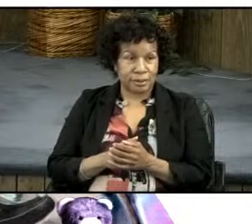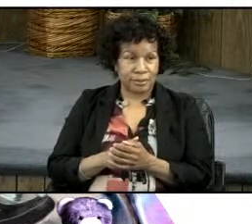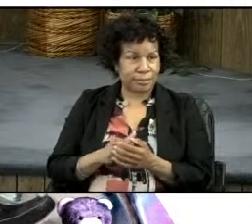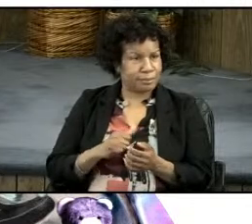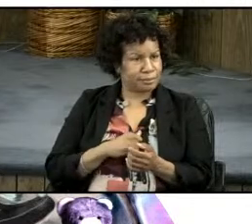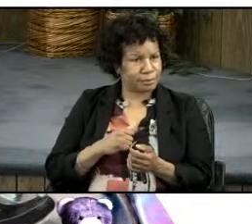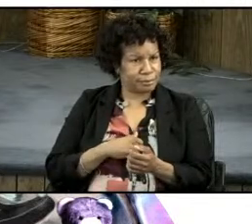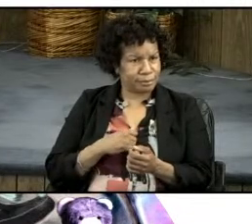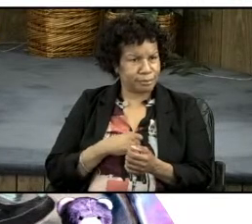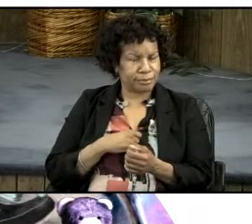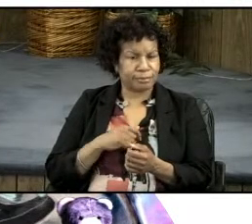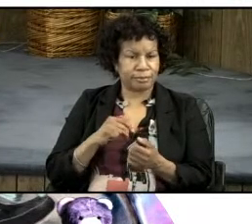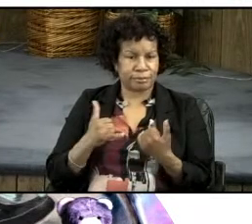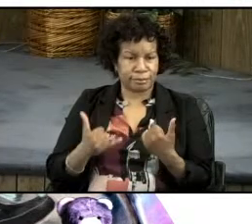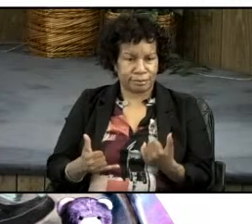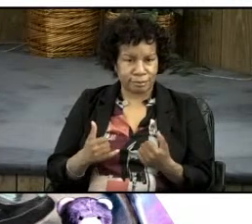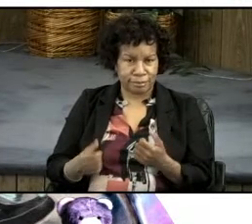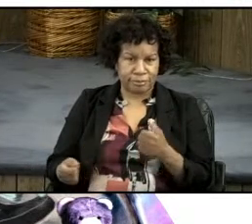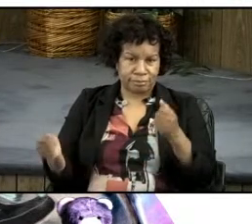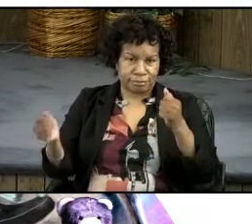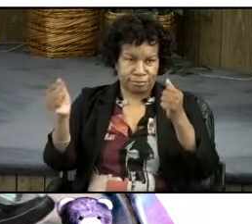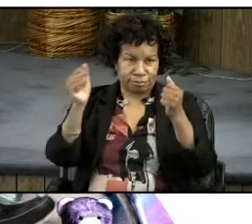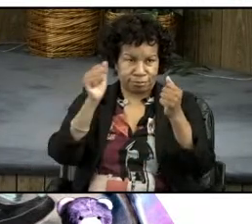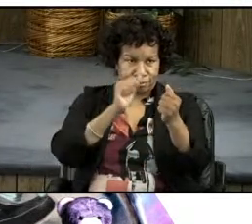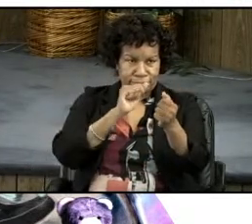Am I in this fight?